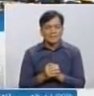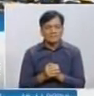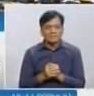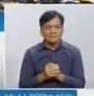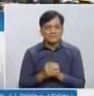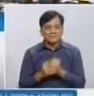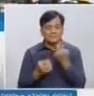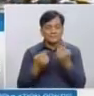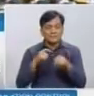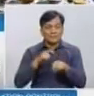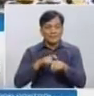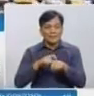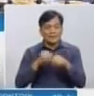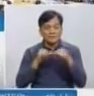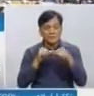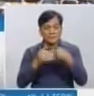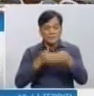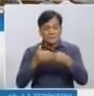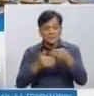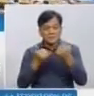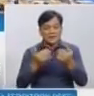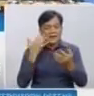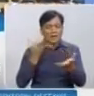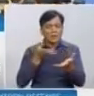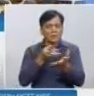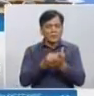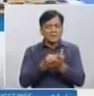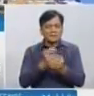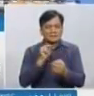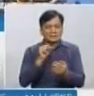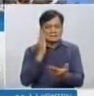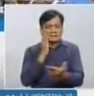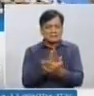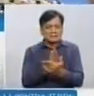Time and again, I have stressed that corruption must stop.